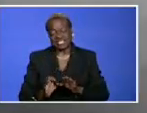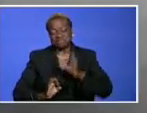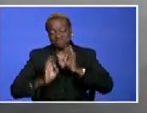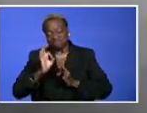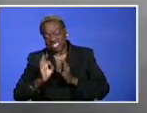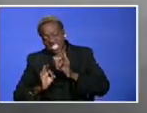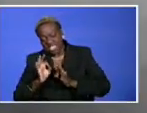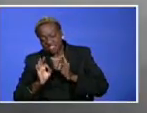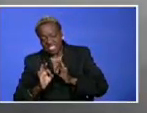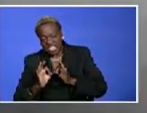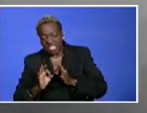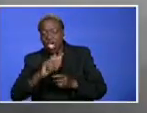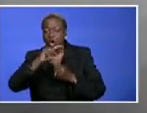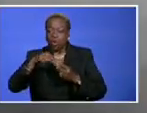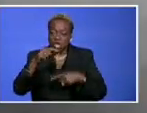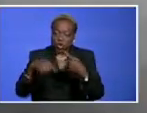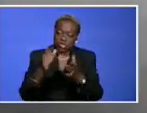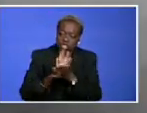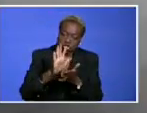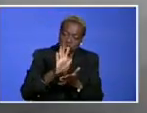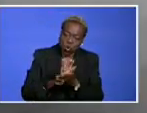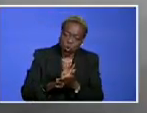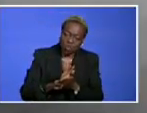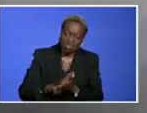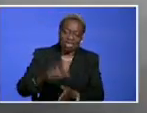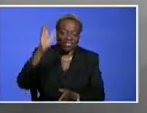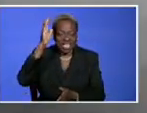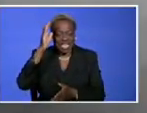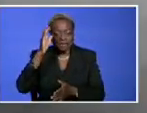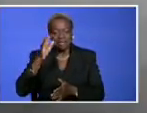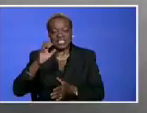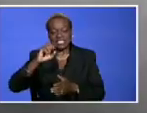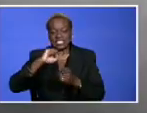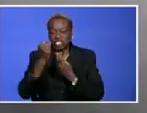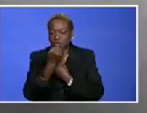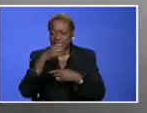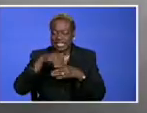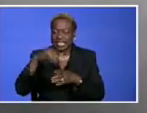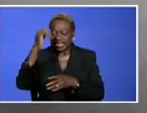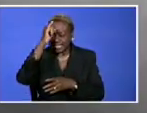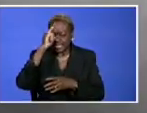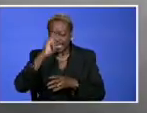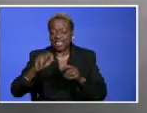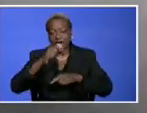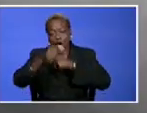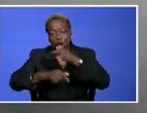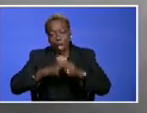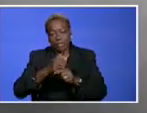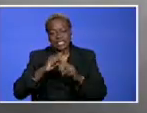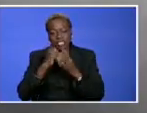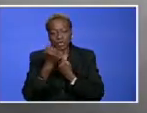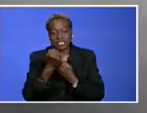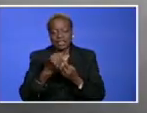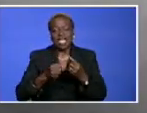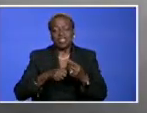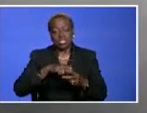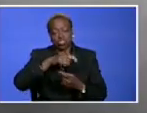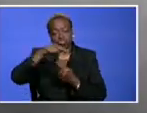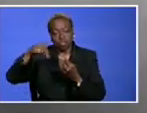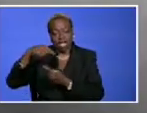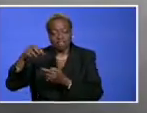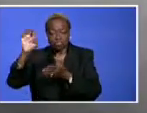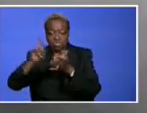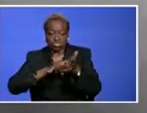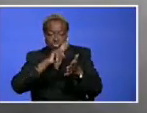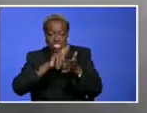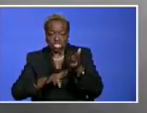when he'll return to school, considering the situation in Italy and the global situation, the travel restrictions, etc.